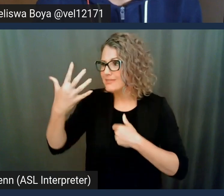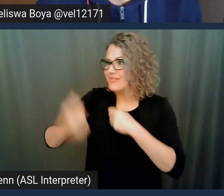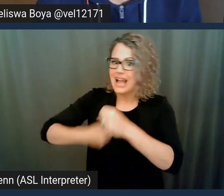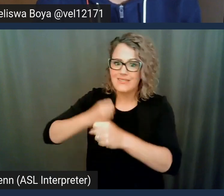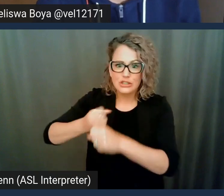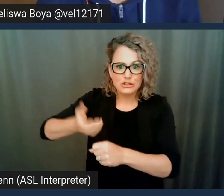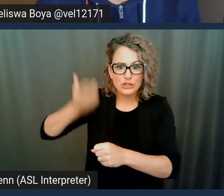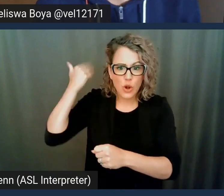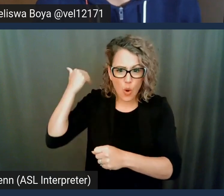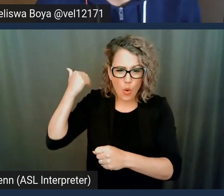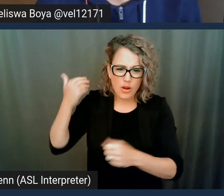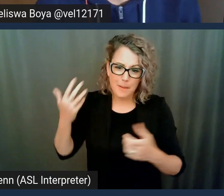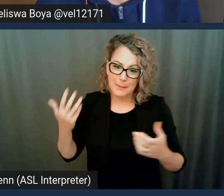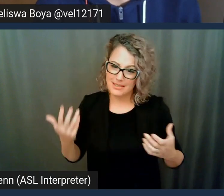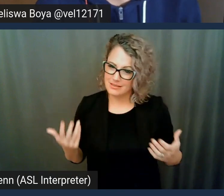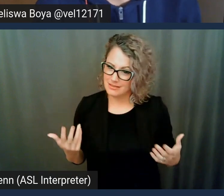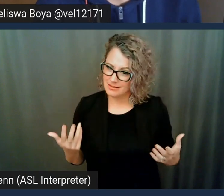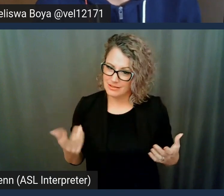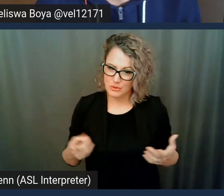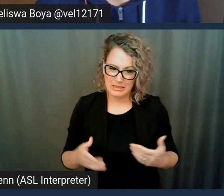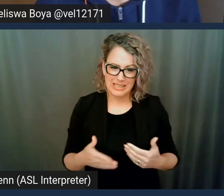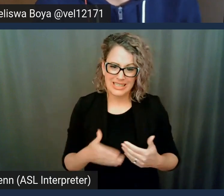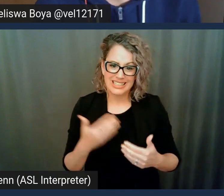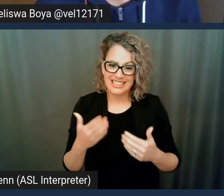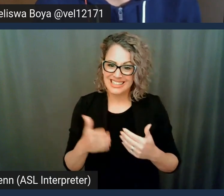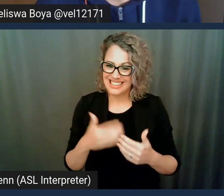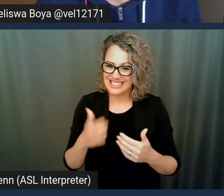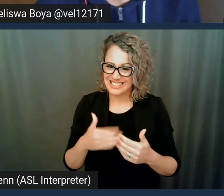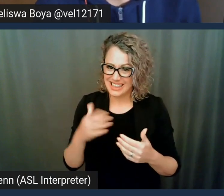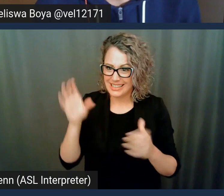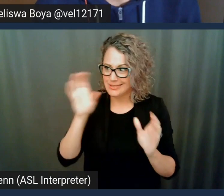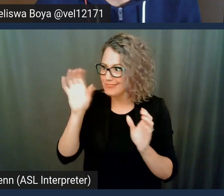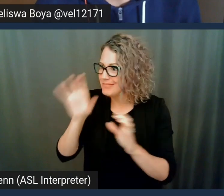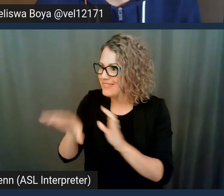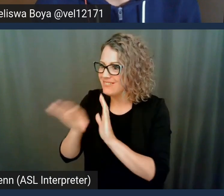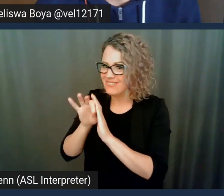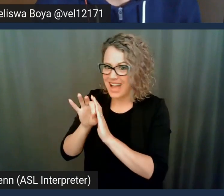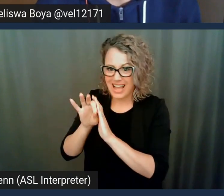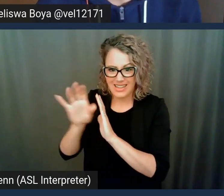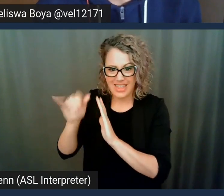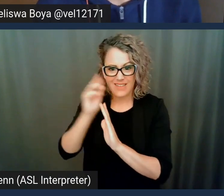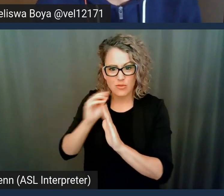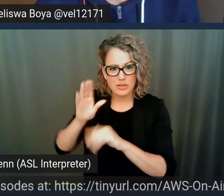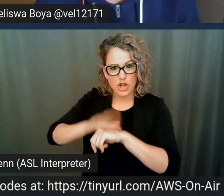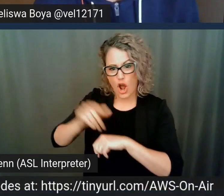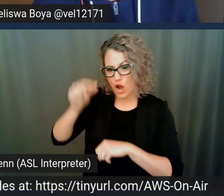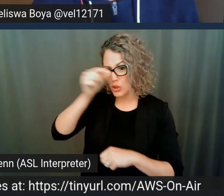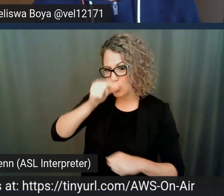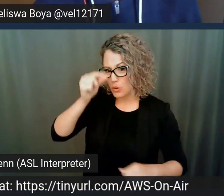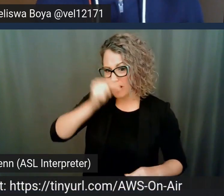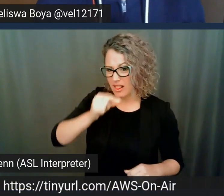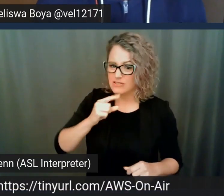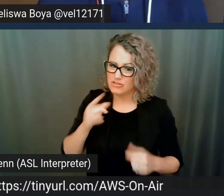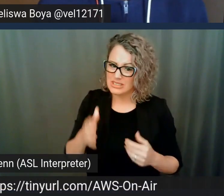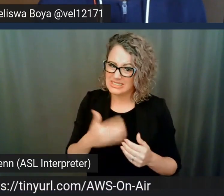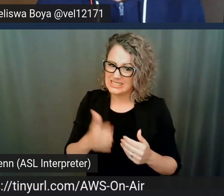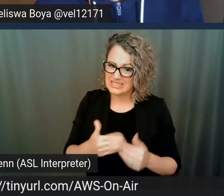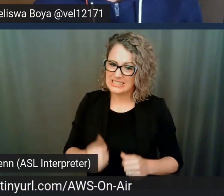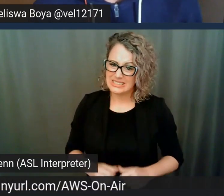those are things you can easily obtain by like a simple search on Google. It's so easy to find that information.